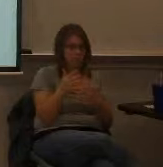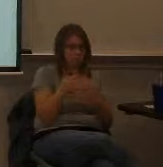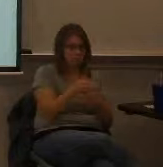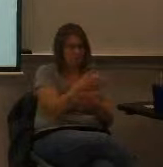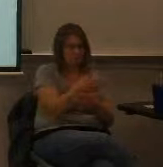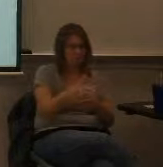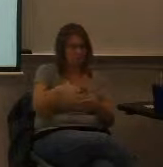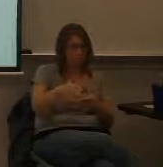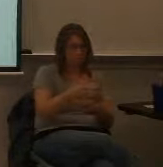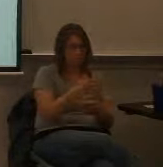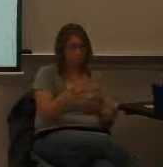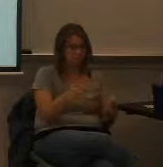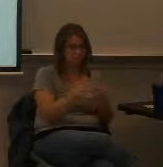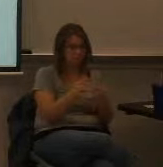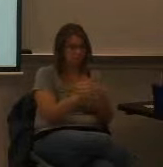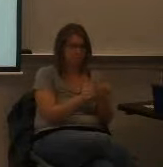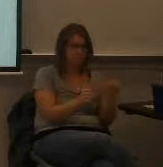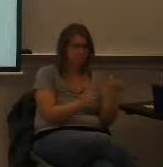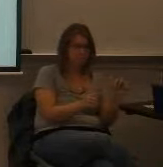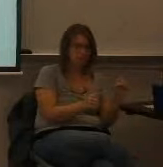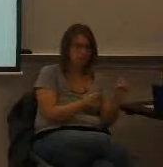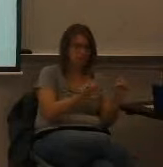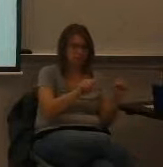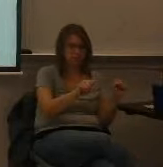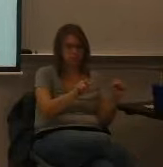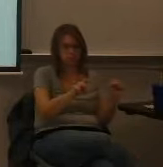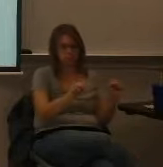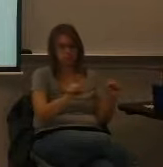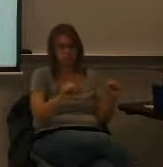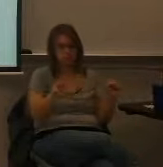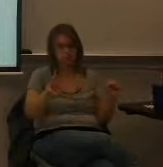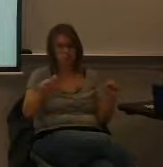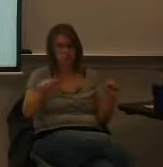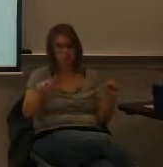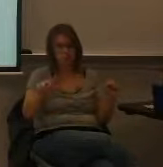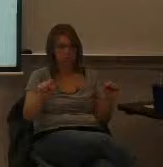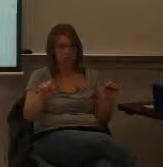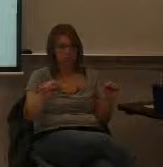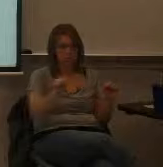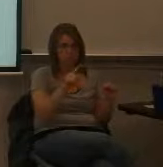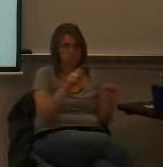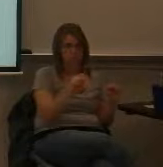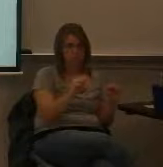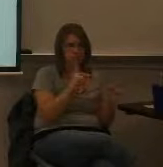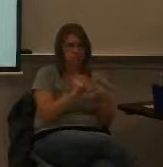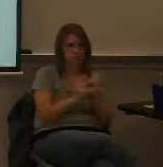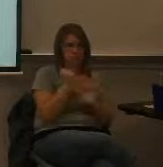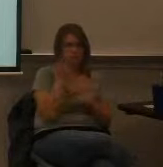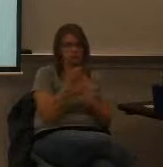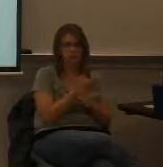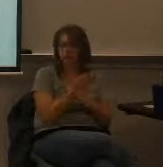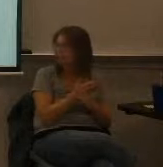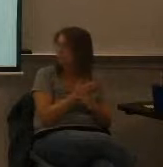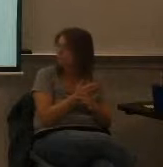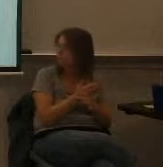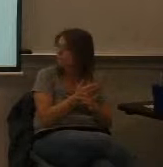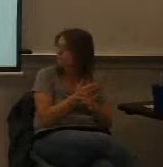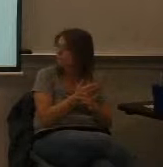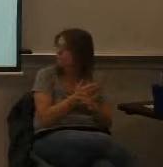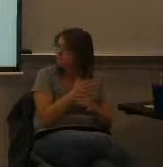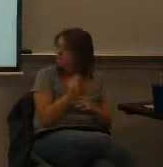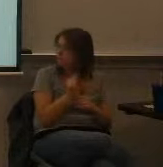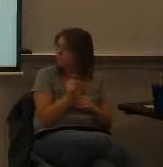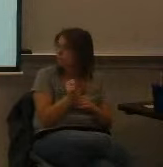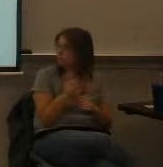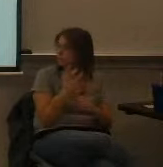continuum between lakes, streams, and wetlands, with streams probably being among the most disturbed, and